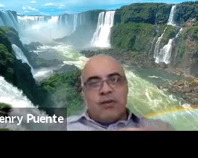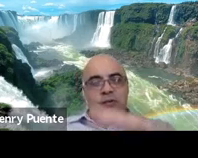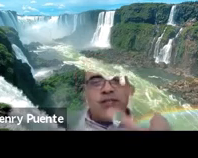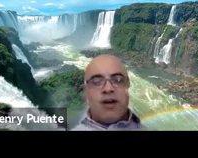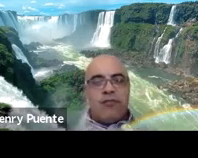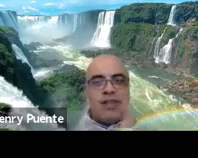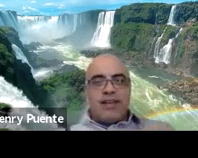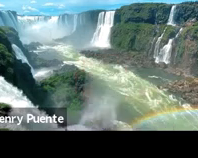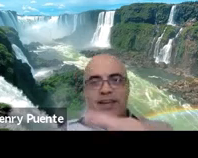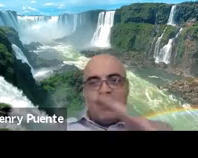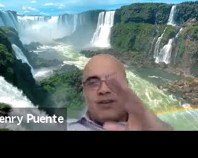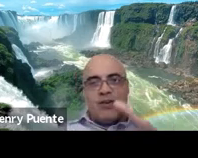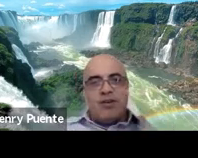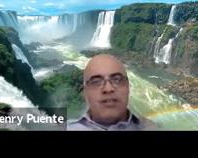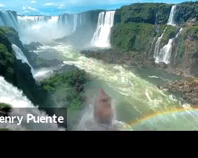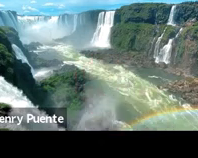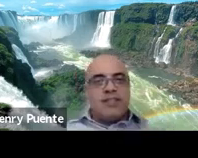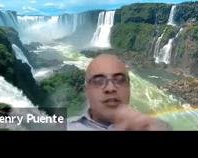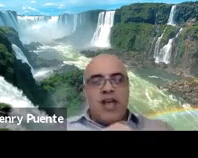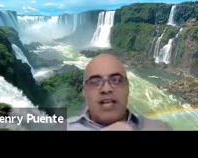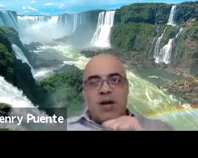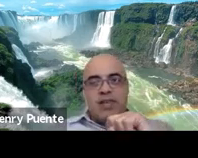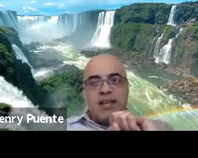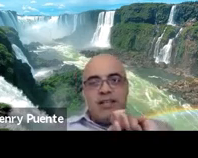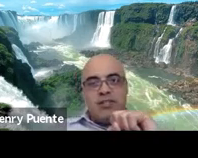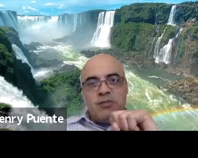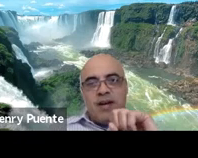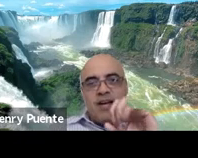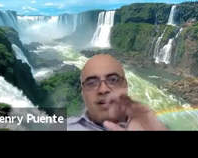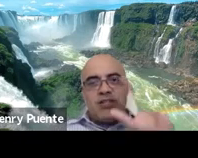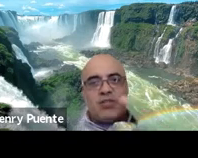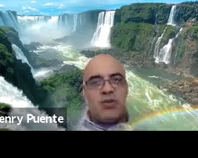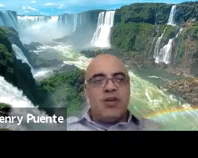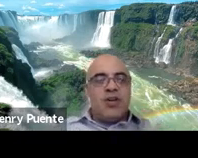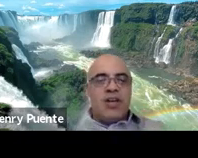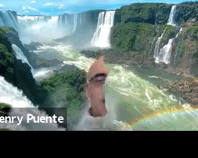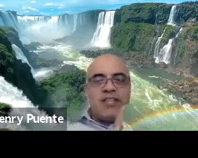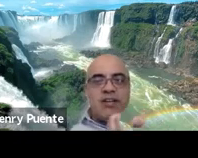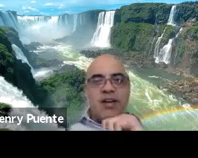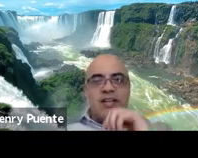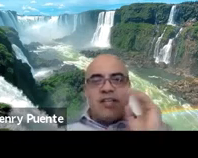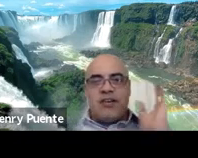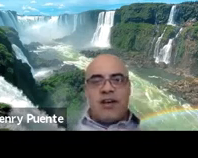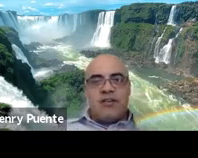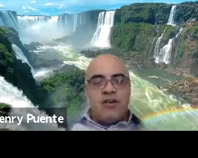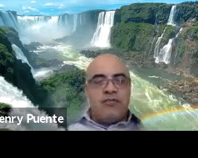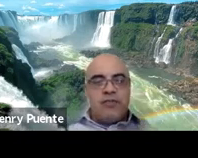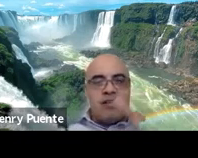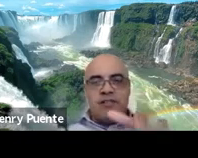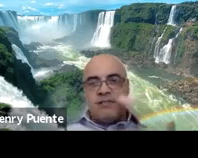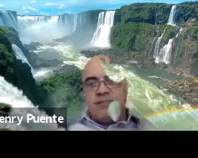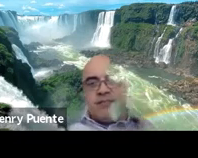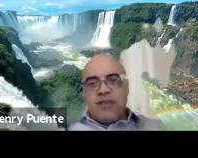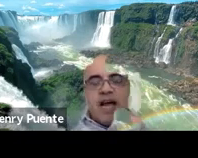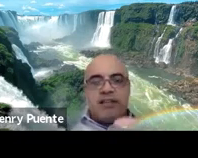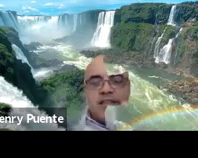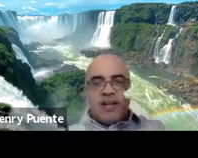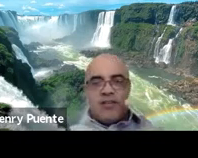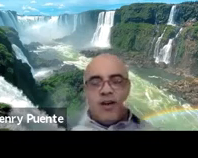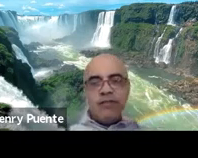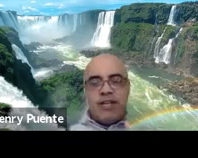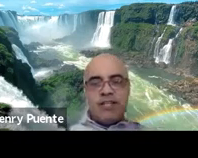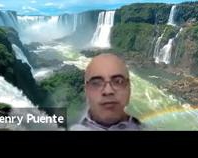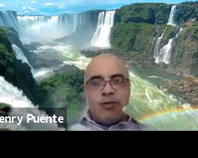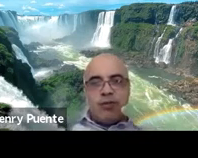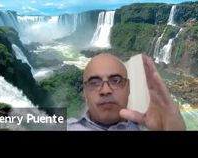like watch out for that kid," or it's like don't hang out with that kid too much, or et cetera, et cetera. I don't know if you guys had